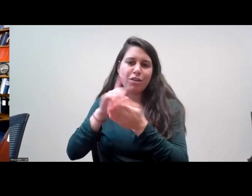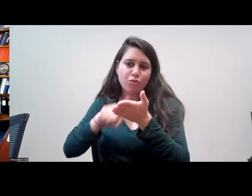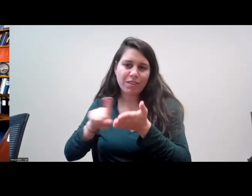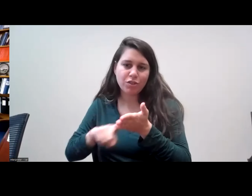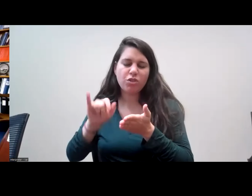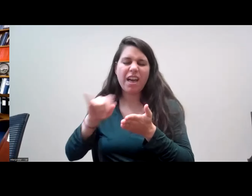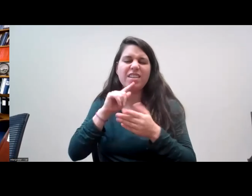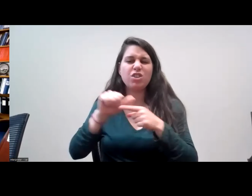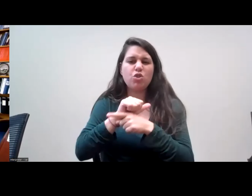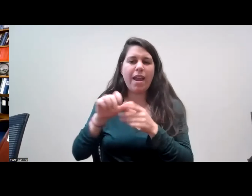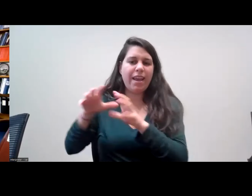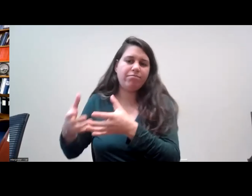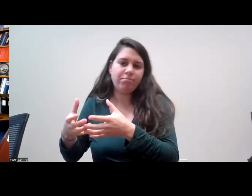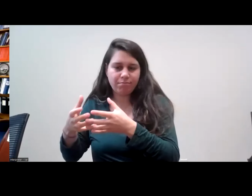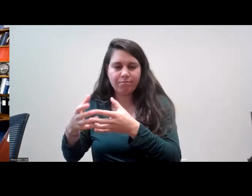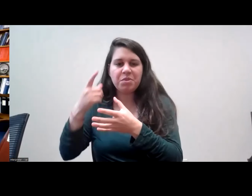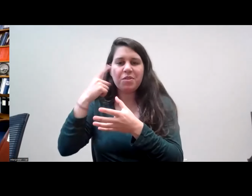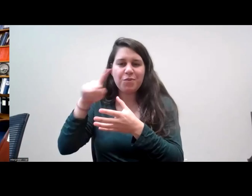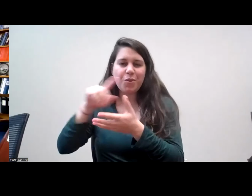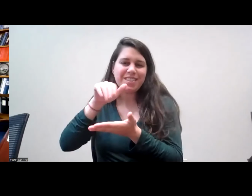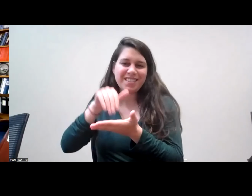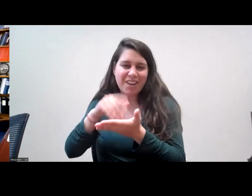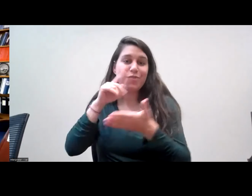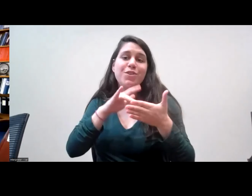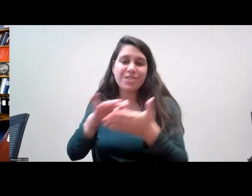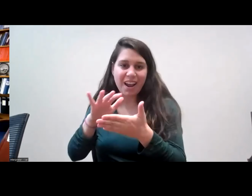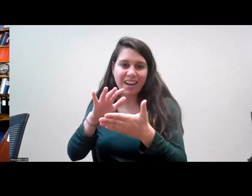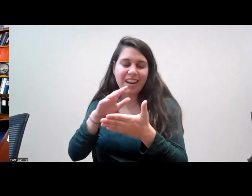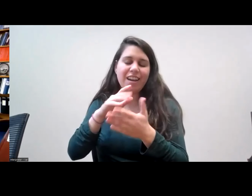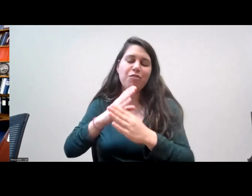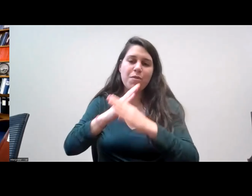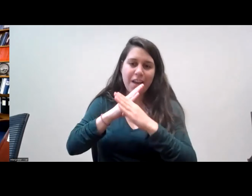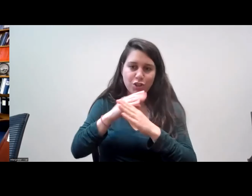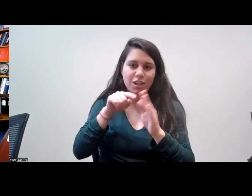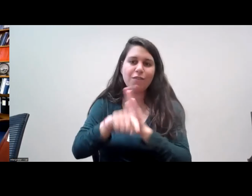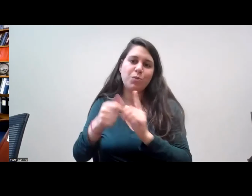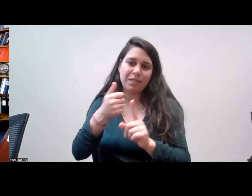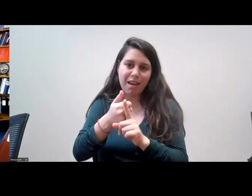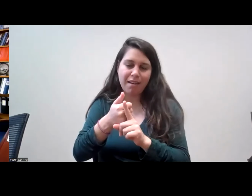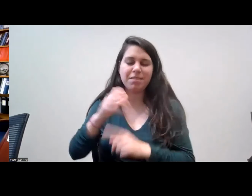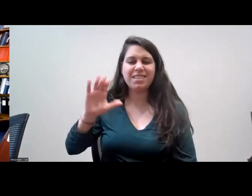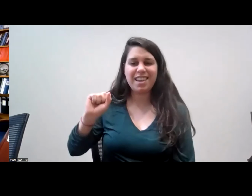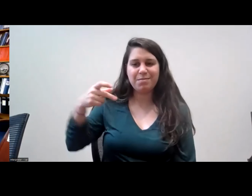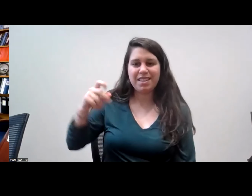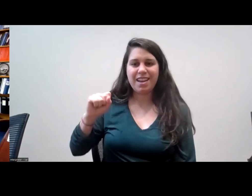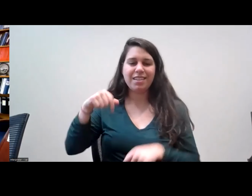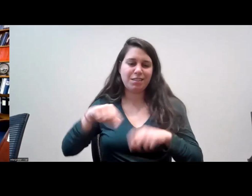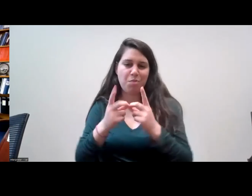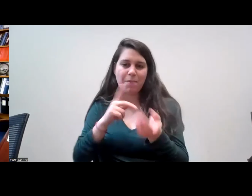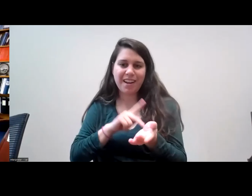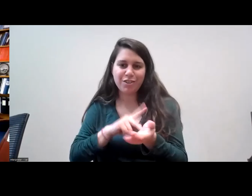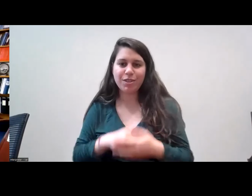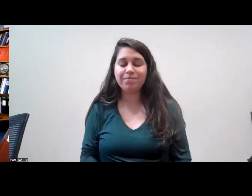arm of our Center for the Study and Prevention of Suicide, or CSPS, here in the department. And I'm really pleased